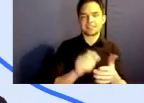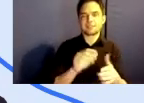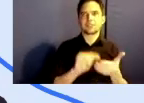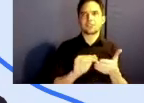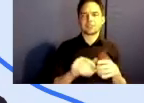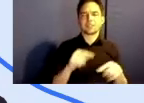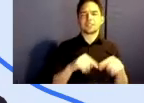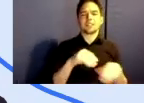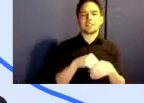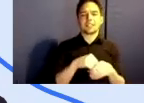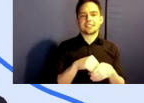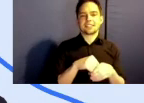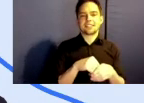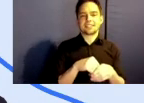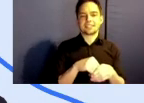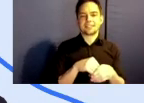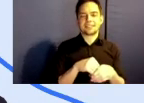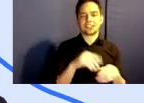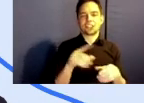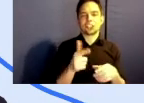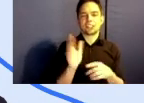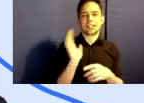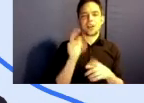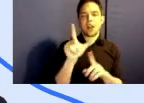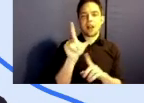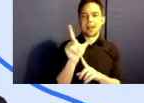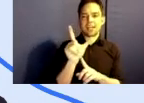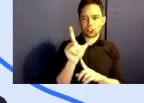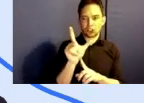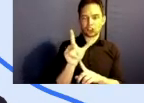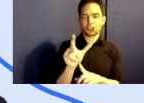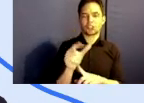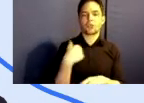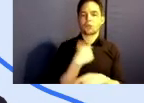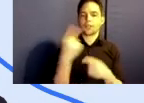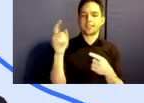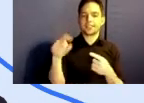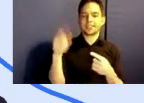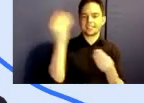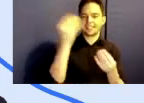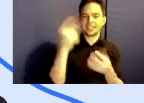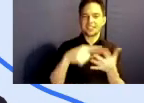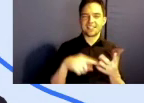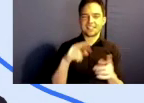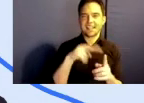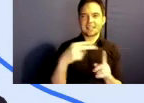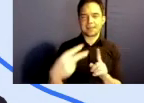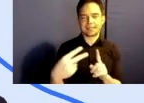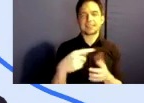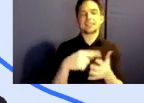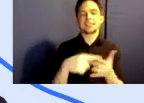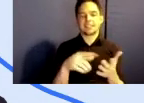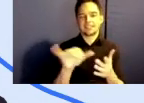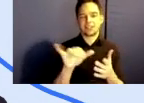in just our letters. So we need to really consider those aspects, because also this will also make